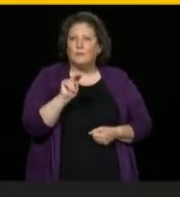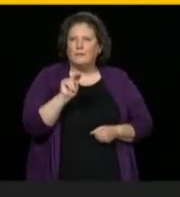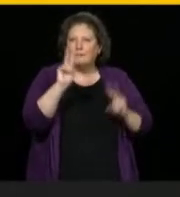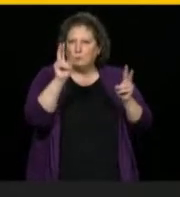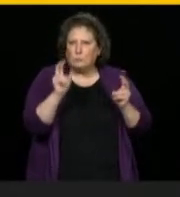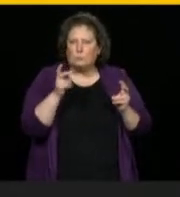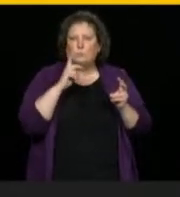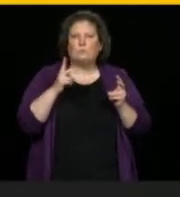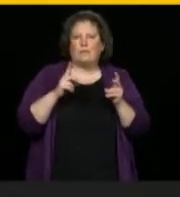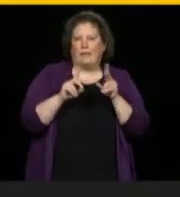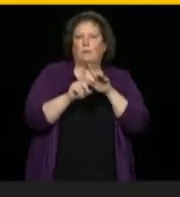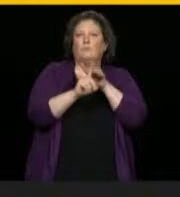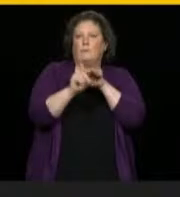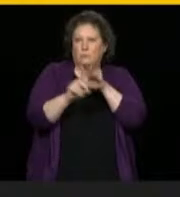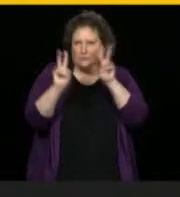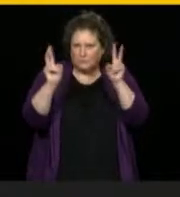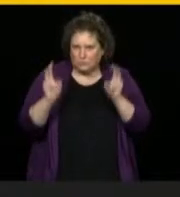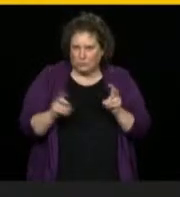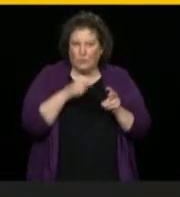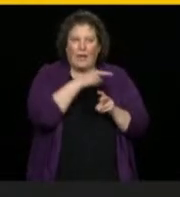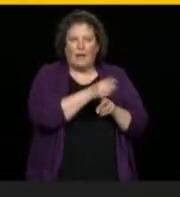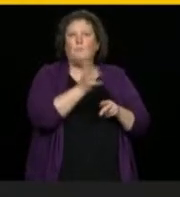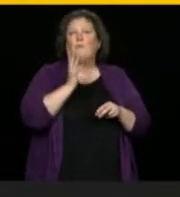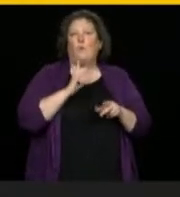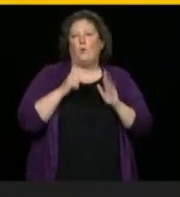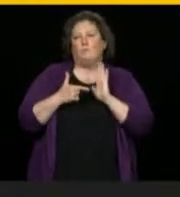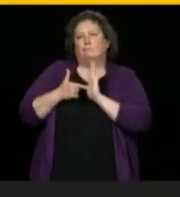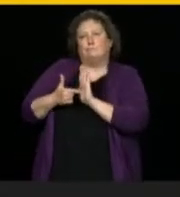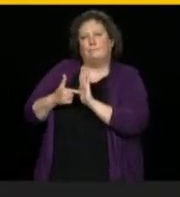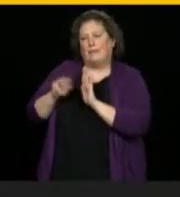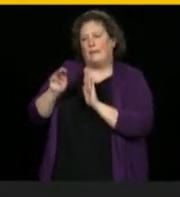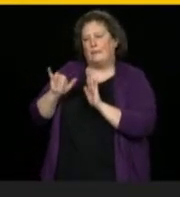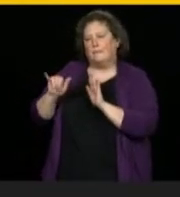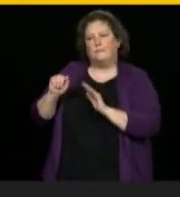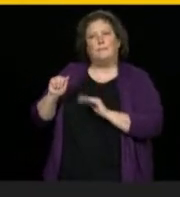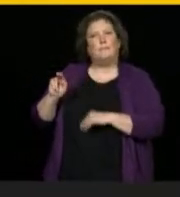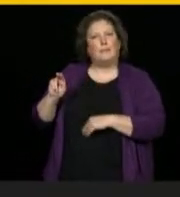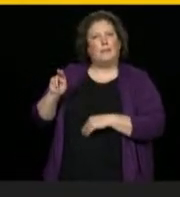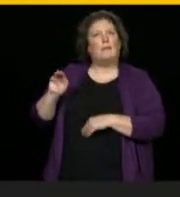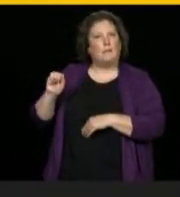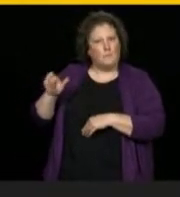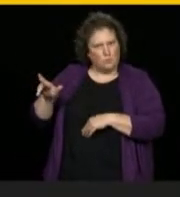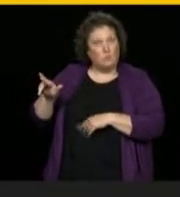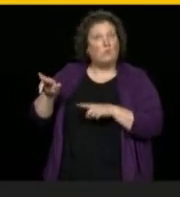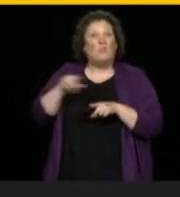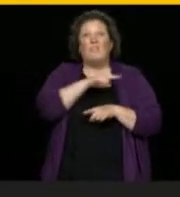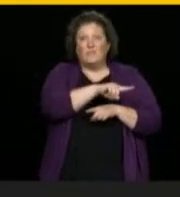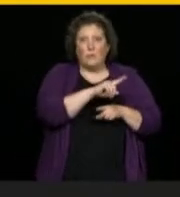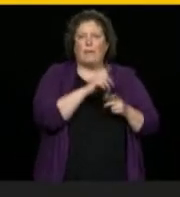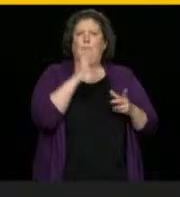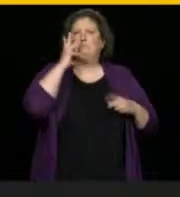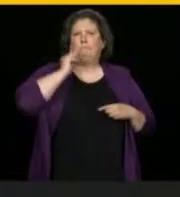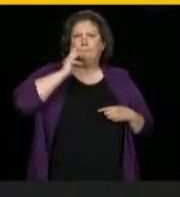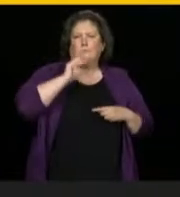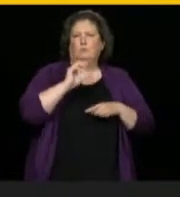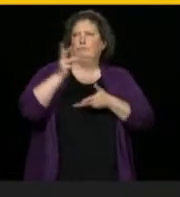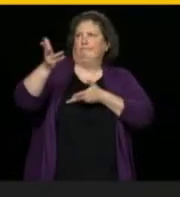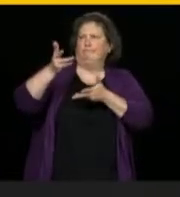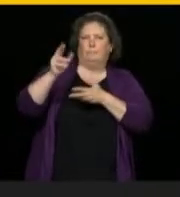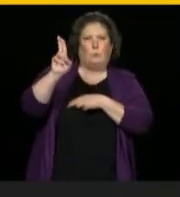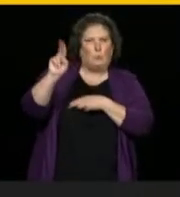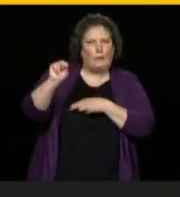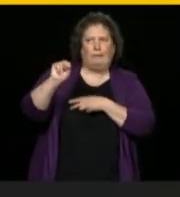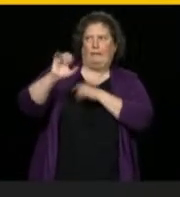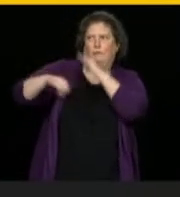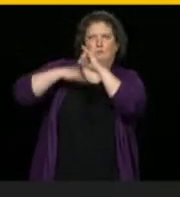Myanmar. In these roles, he worked closely with the UN and the international community to help lead Canada's